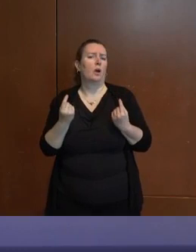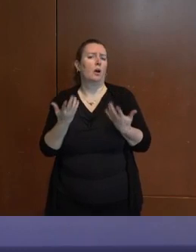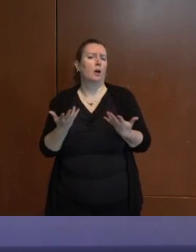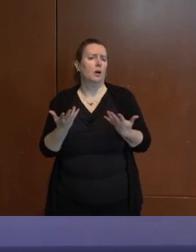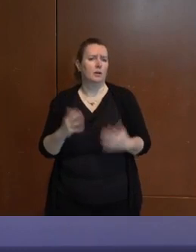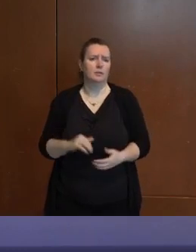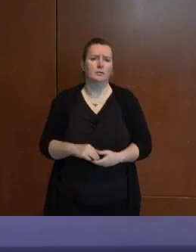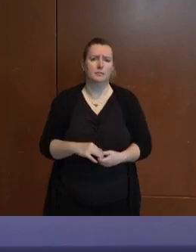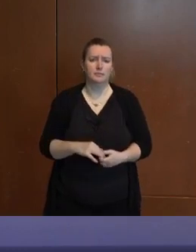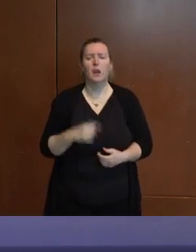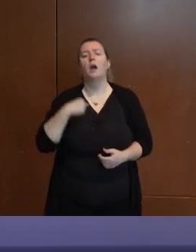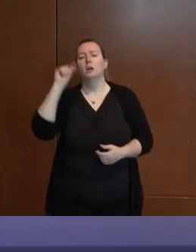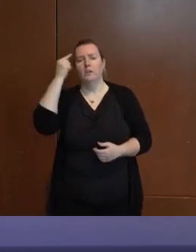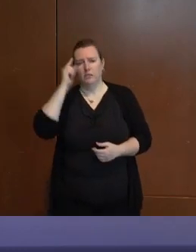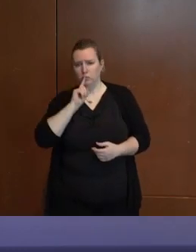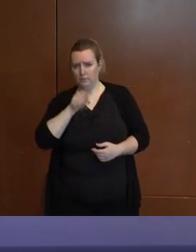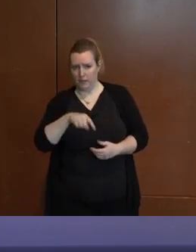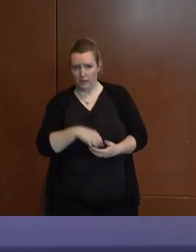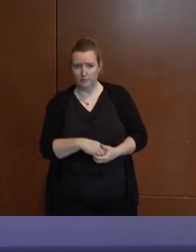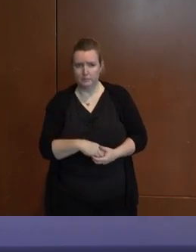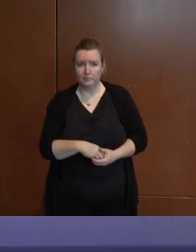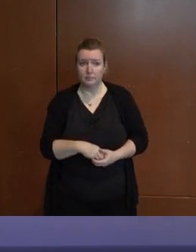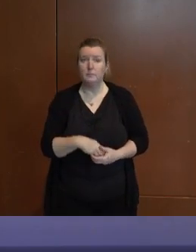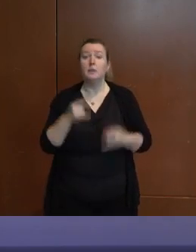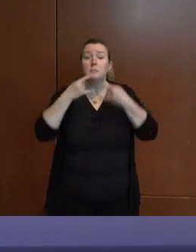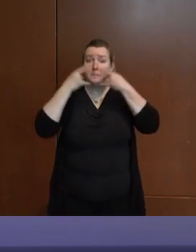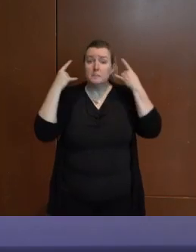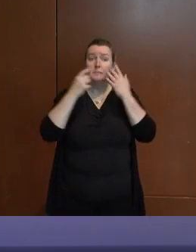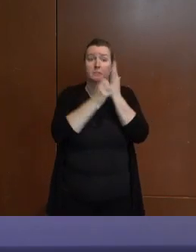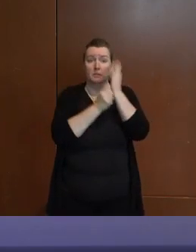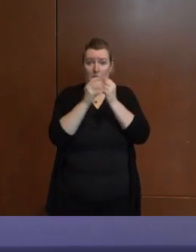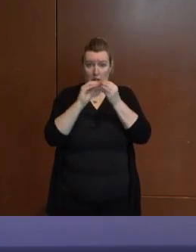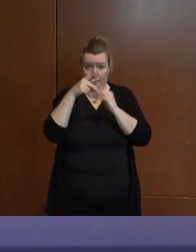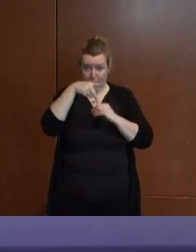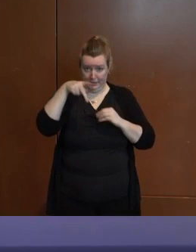PPE, that was state, I believe that's state levels at the moment, John.